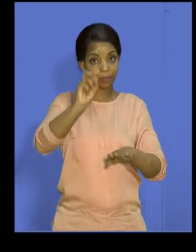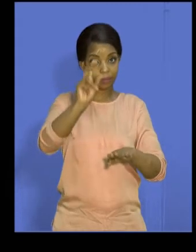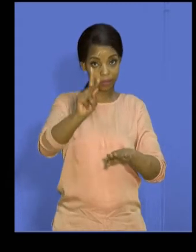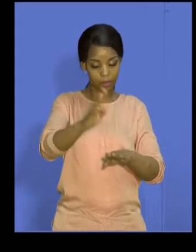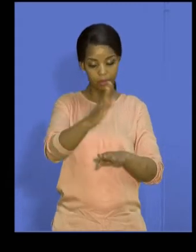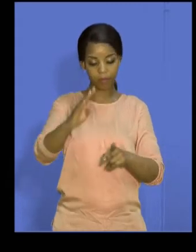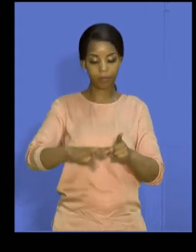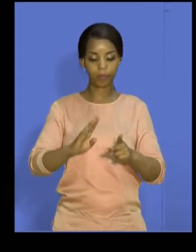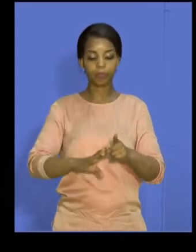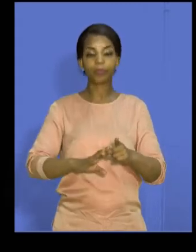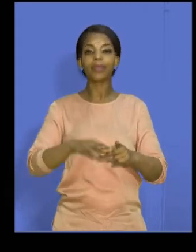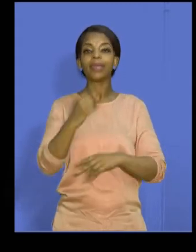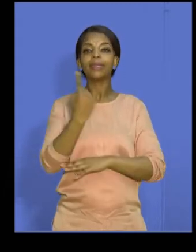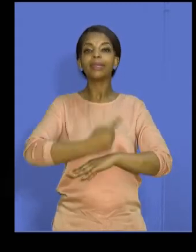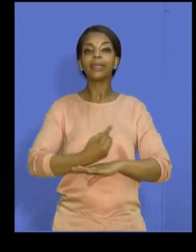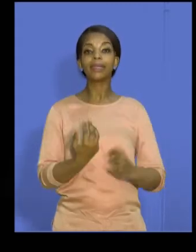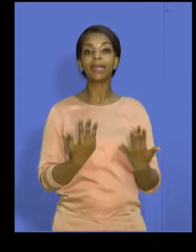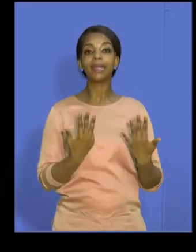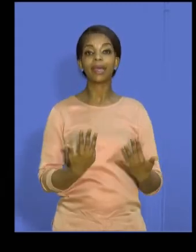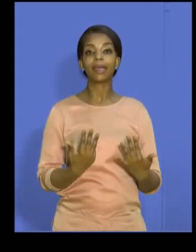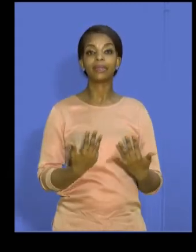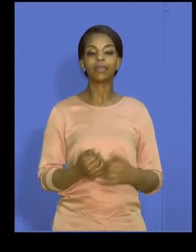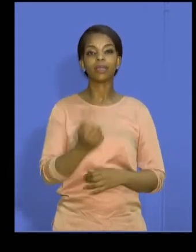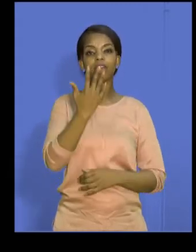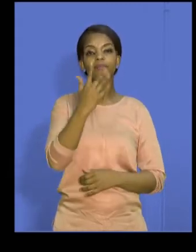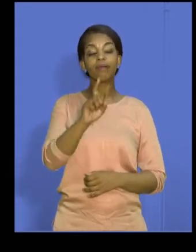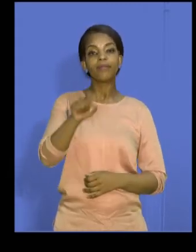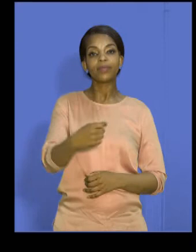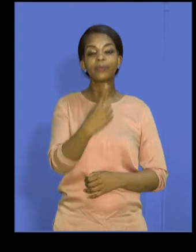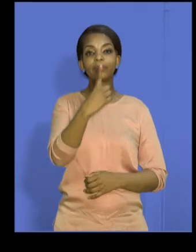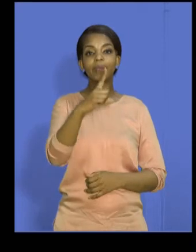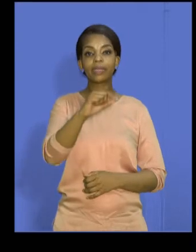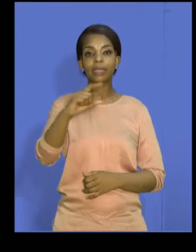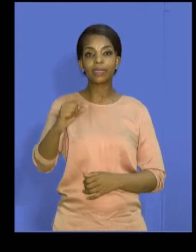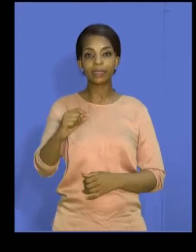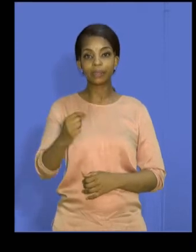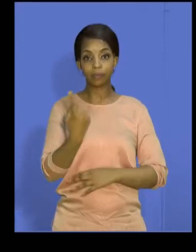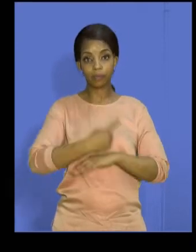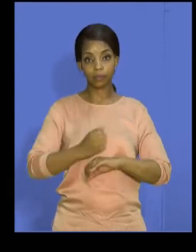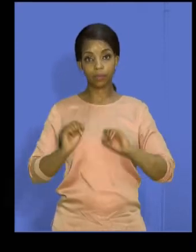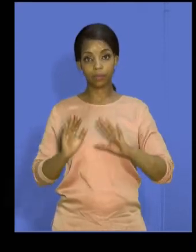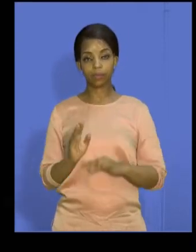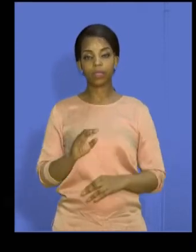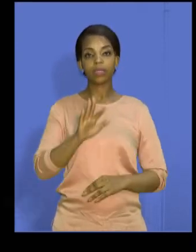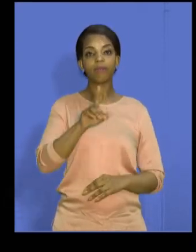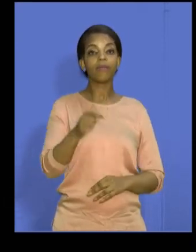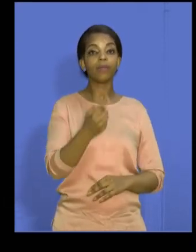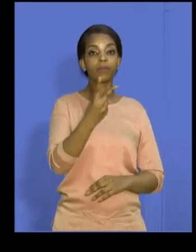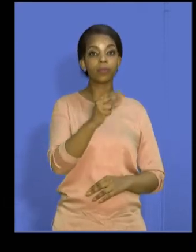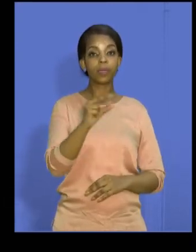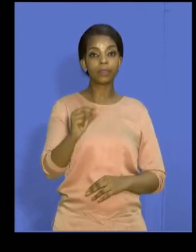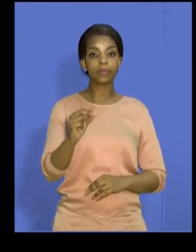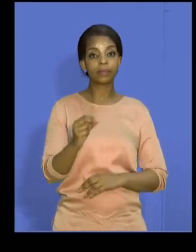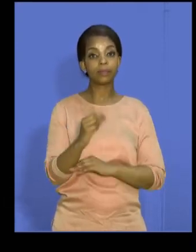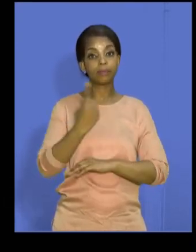day 10 they went to 5.2. On day 11, they went to 5.3,